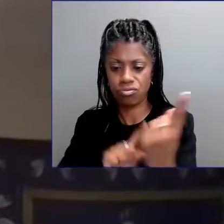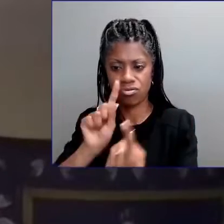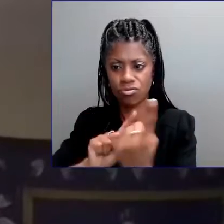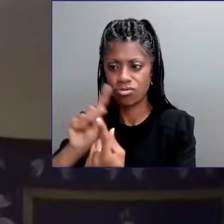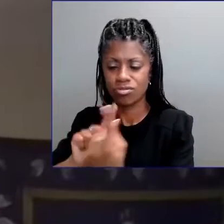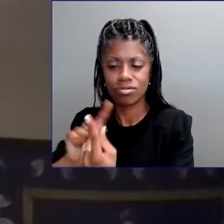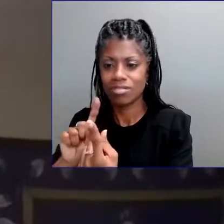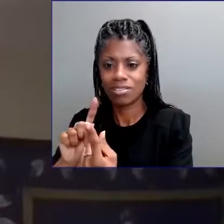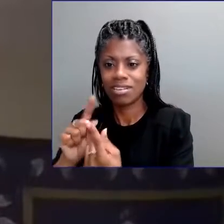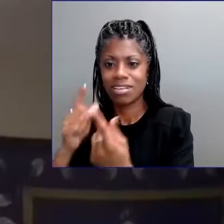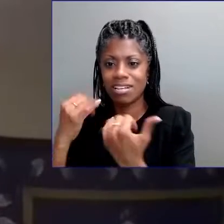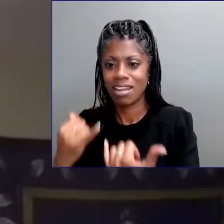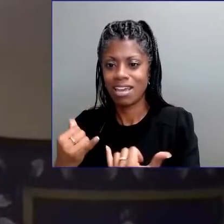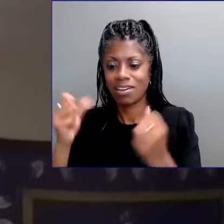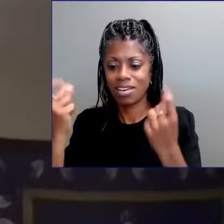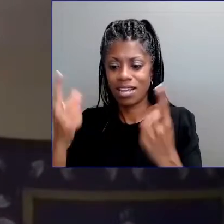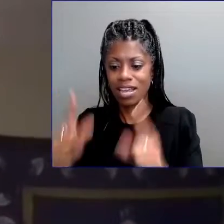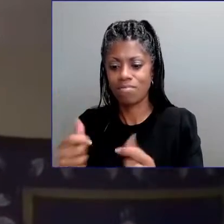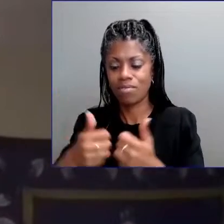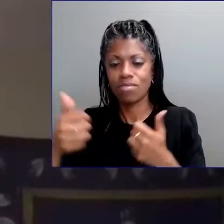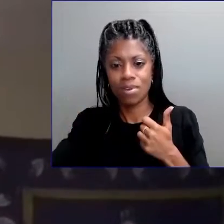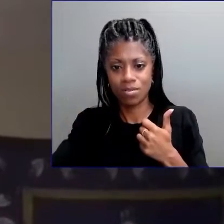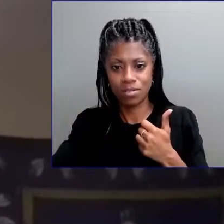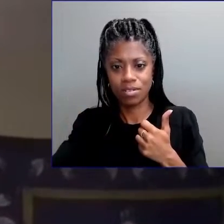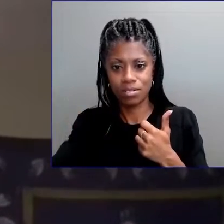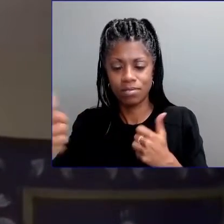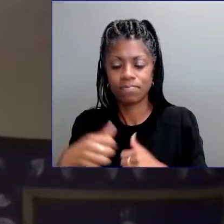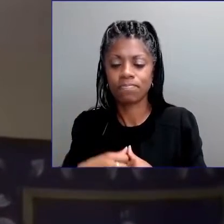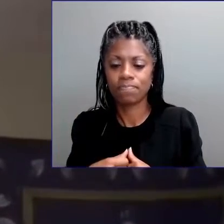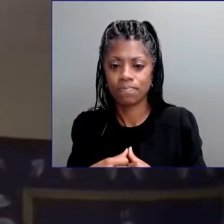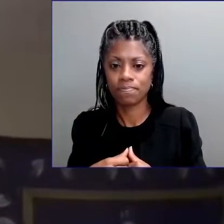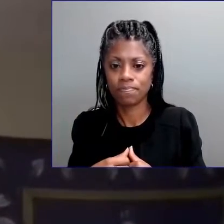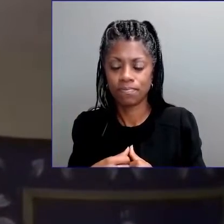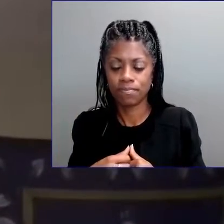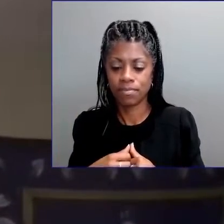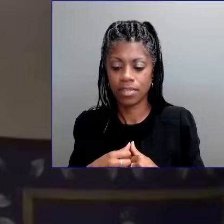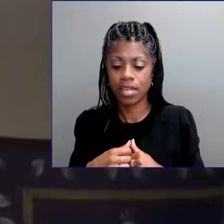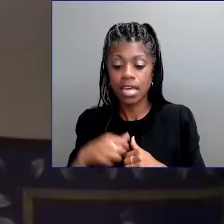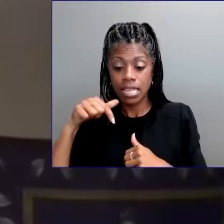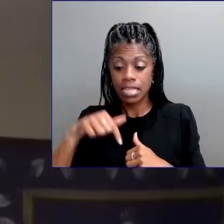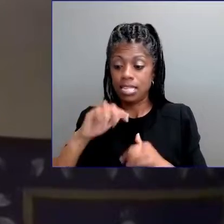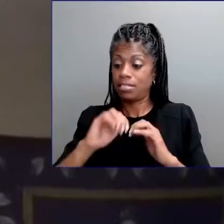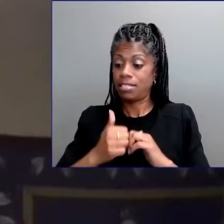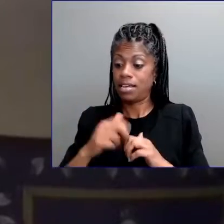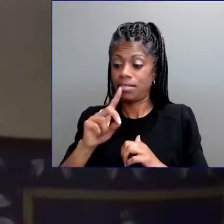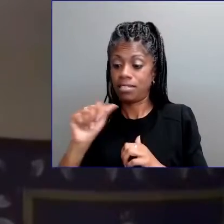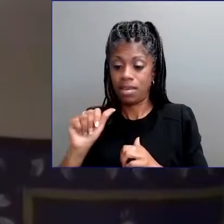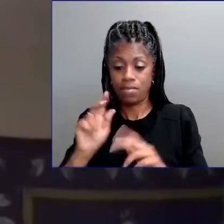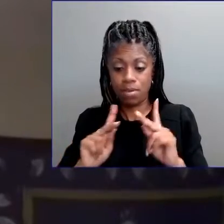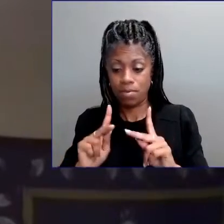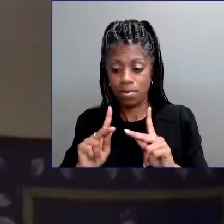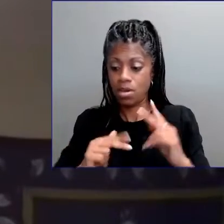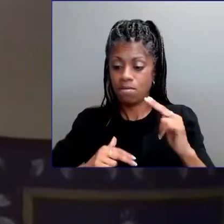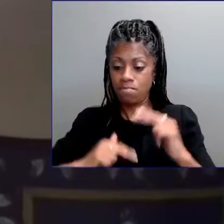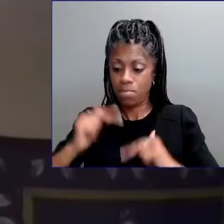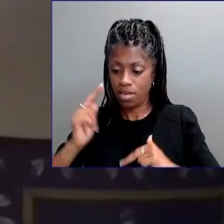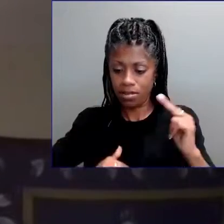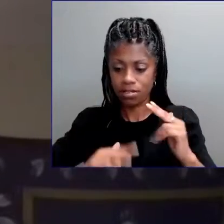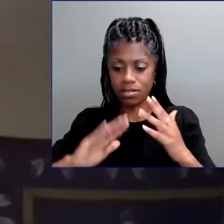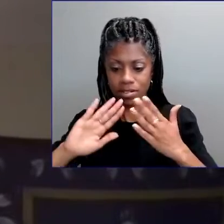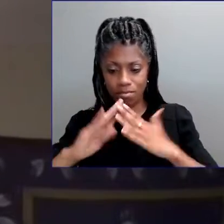an access measure. This is how disabled people have built community. This is how we have